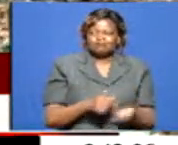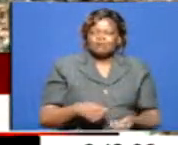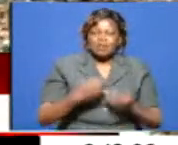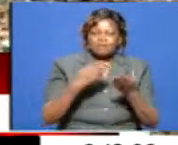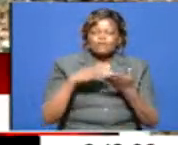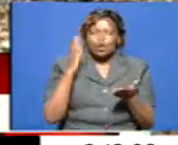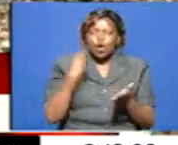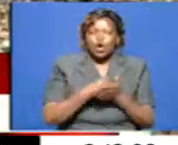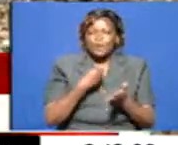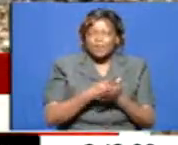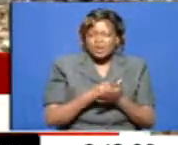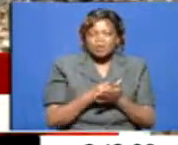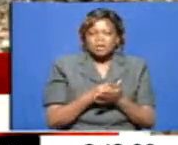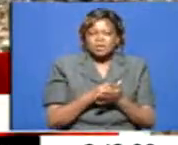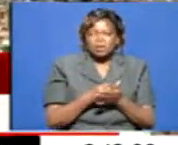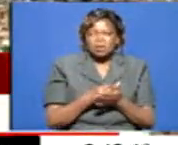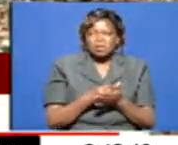money